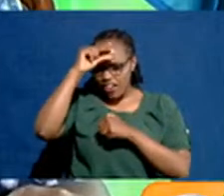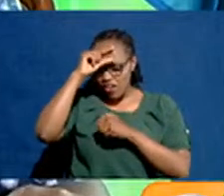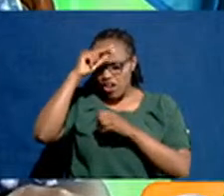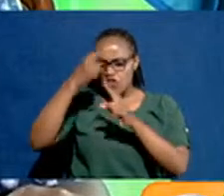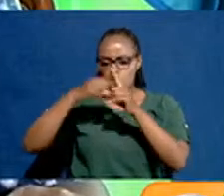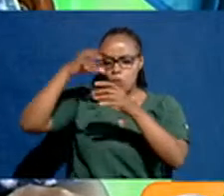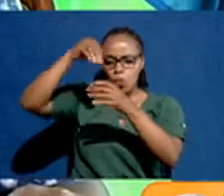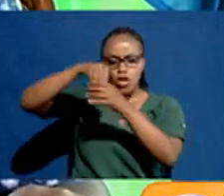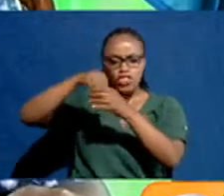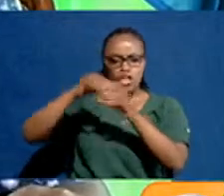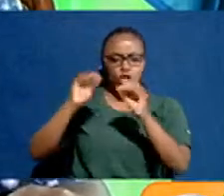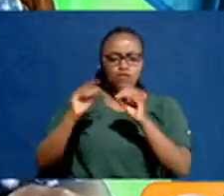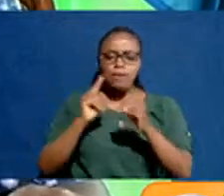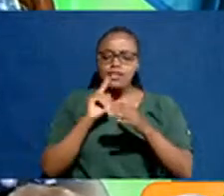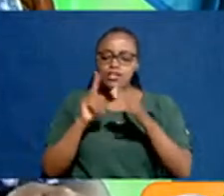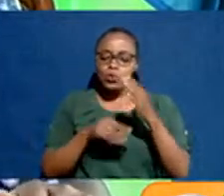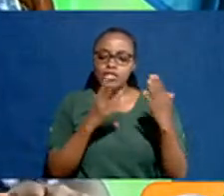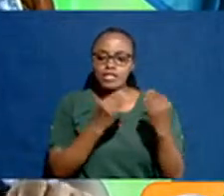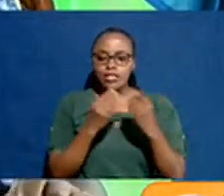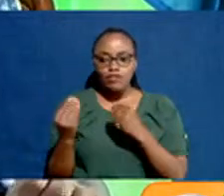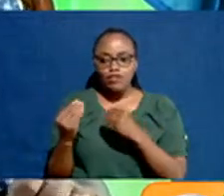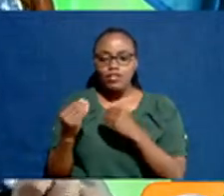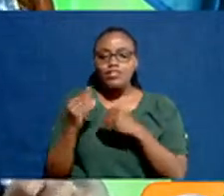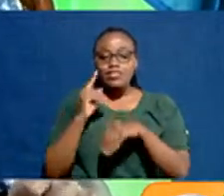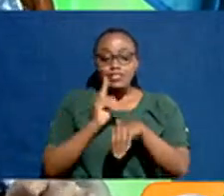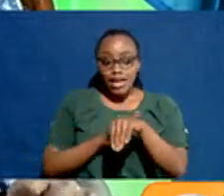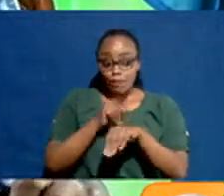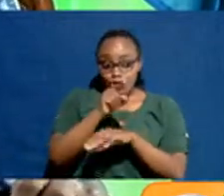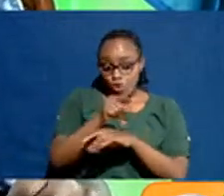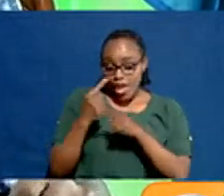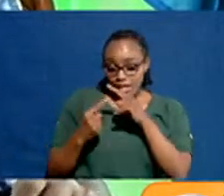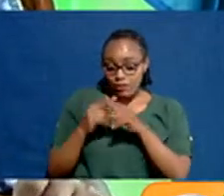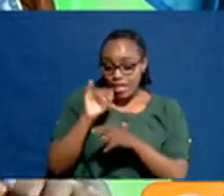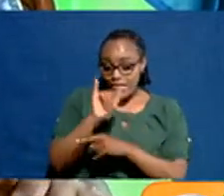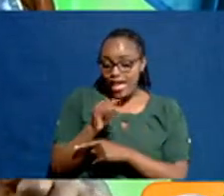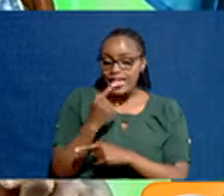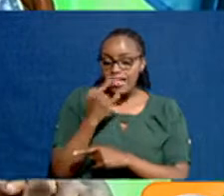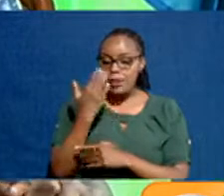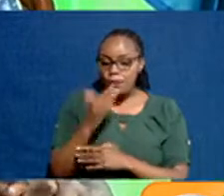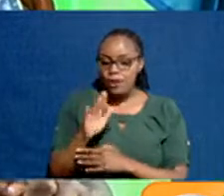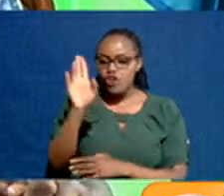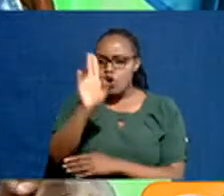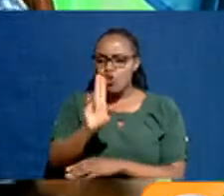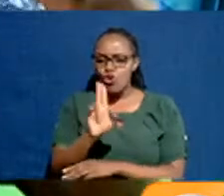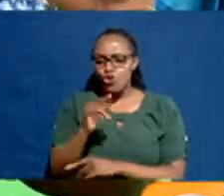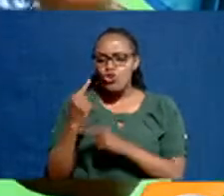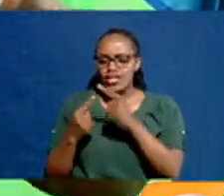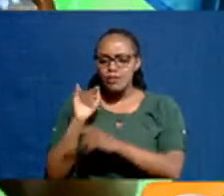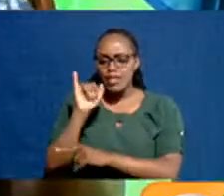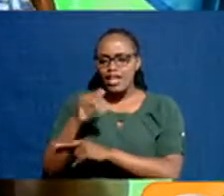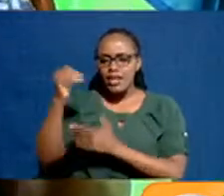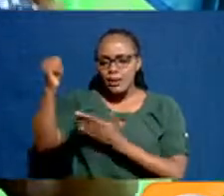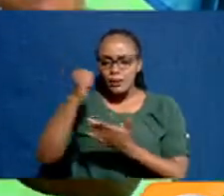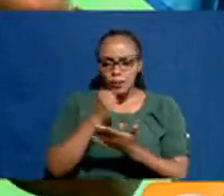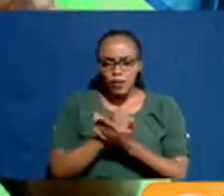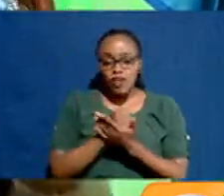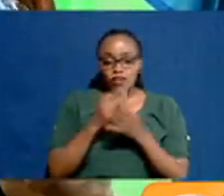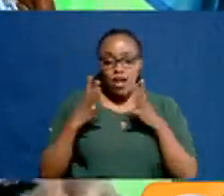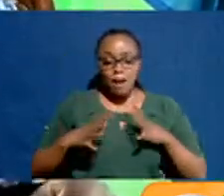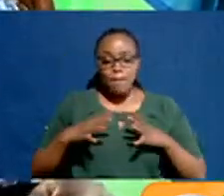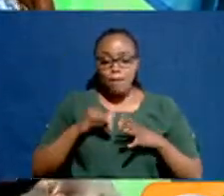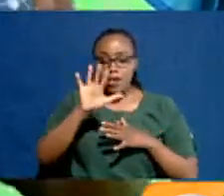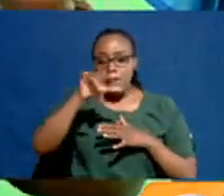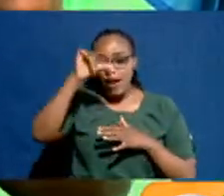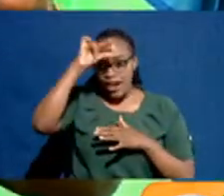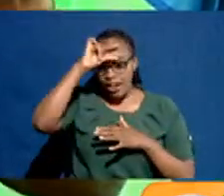within. I am saying, once beaten, twice shy. President Uhuru Kenyatta made that mistake. Okay. He brought characters into his